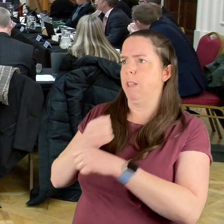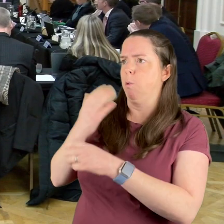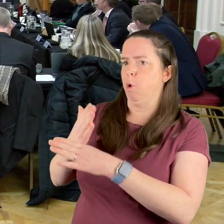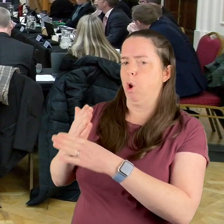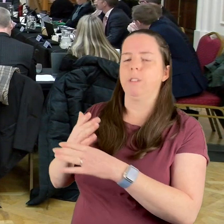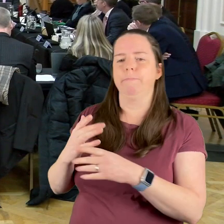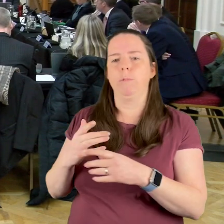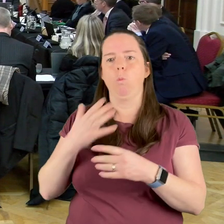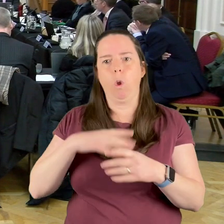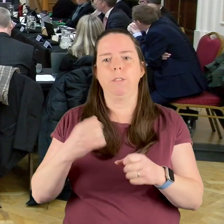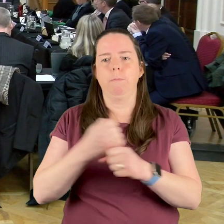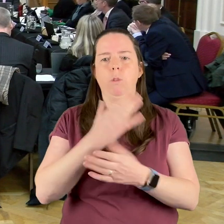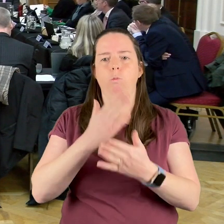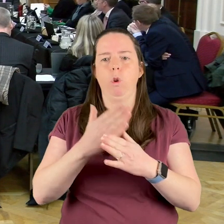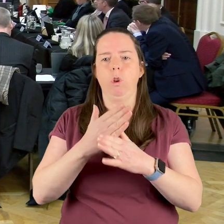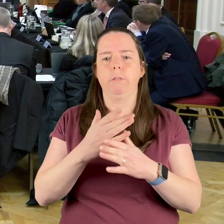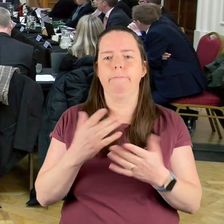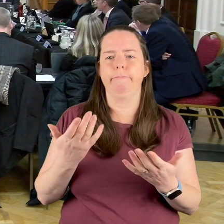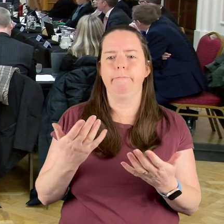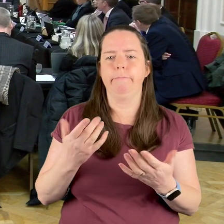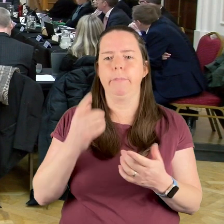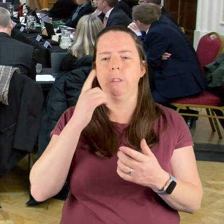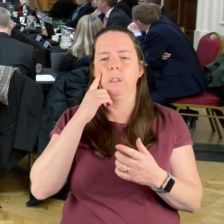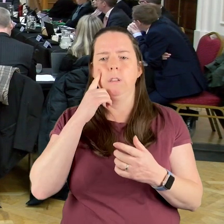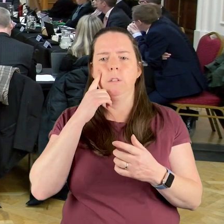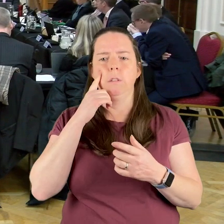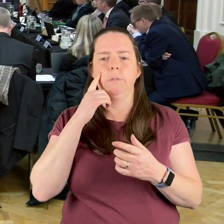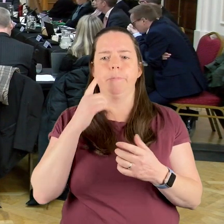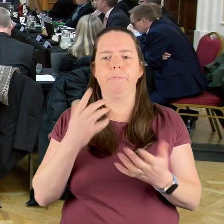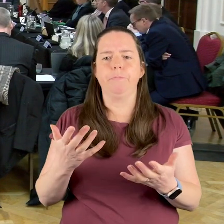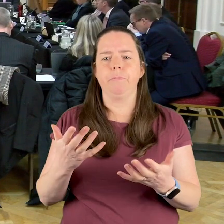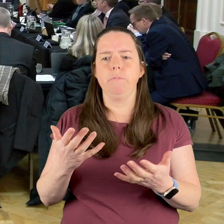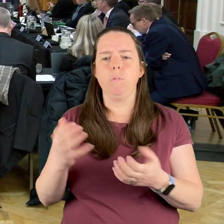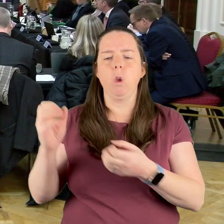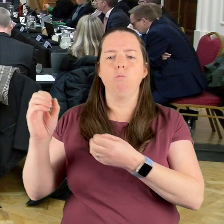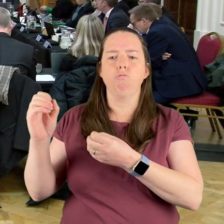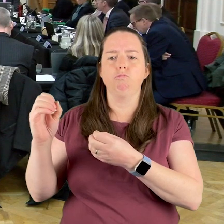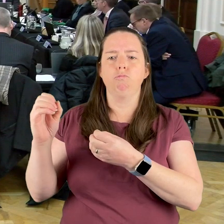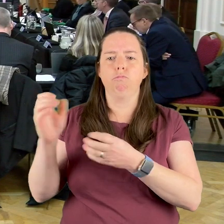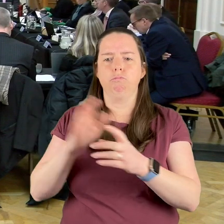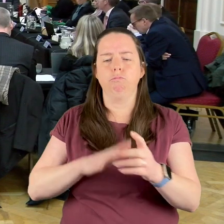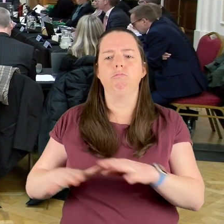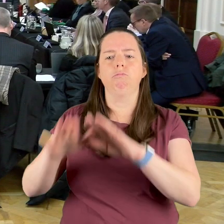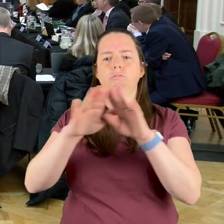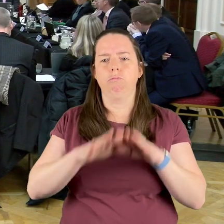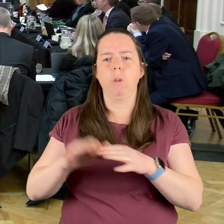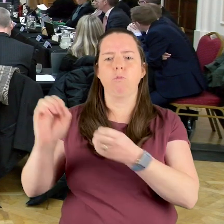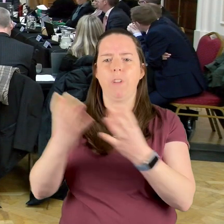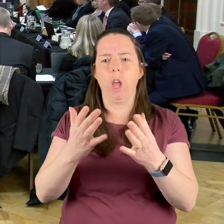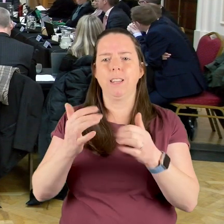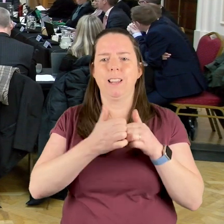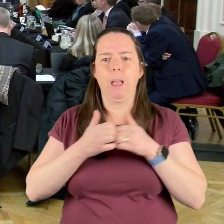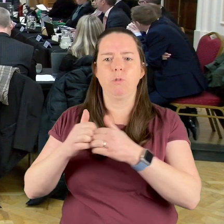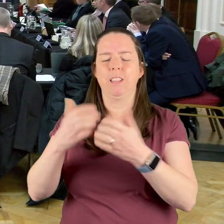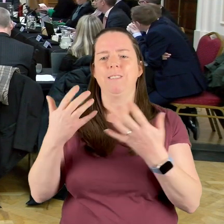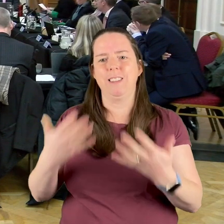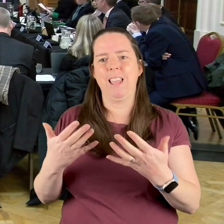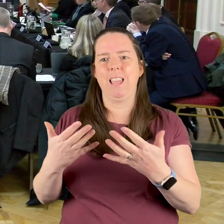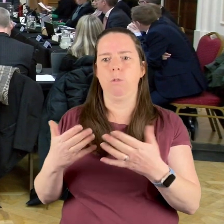as opposed to being told we have to make it work. And I think that is something we have to keep in our minds, because provider collaboratives are now a